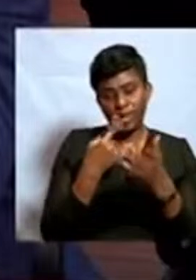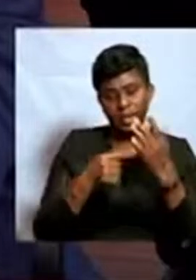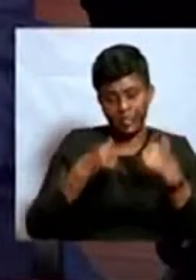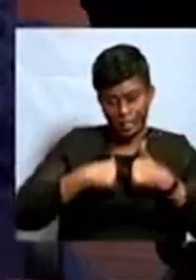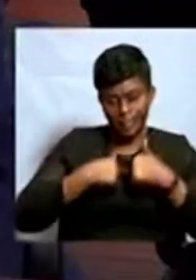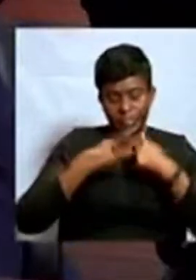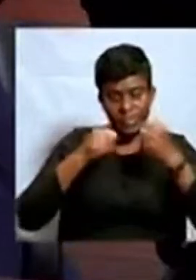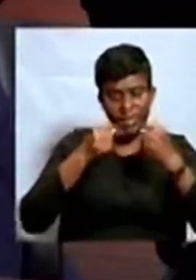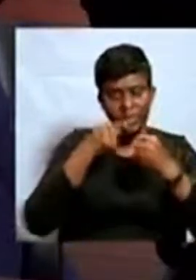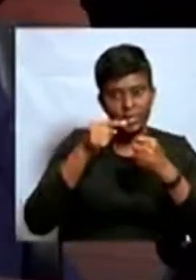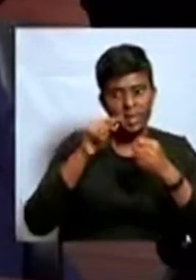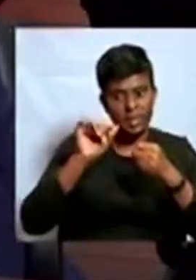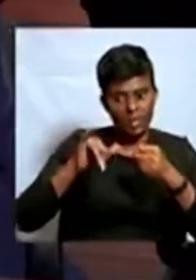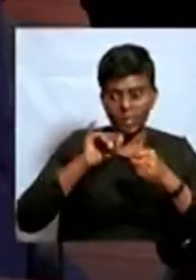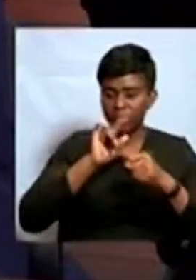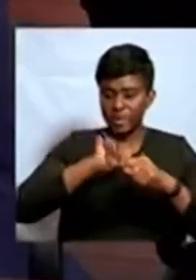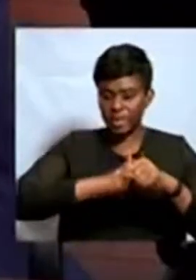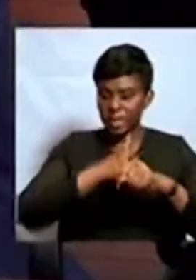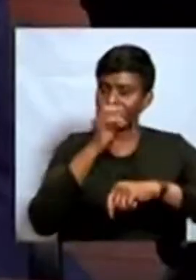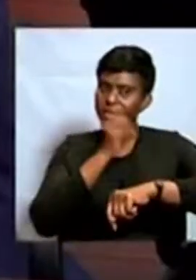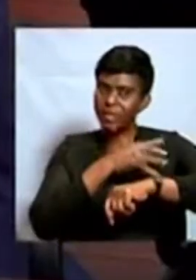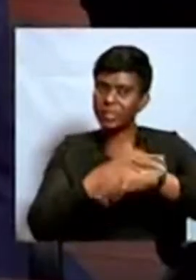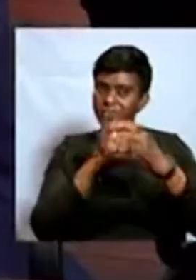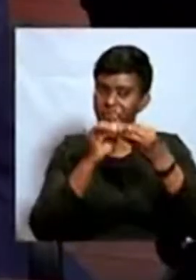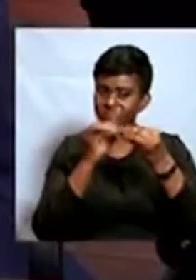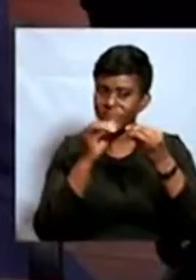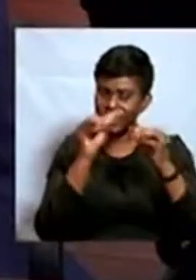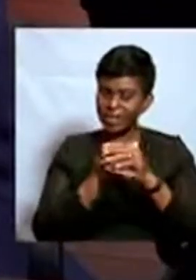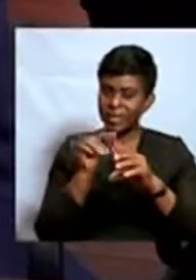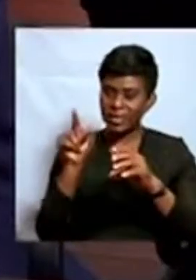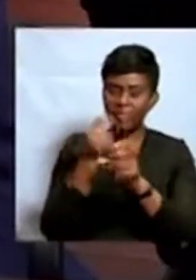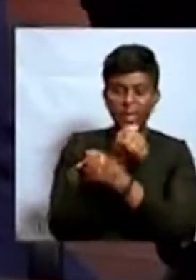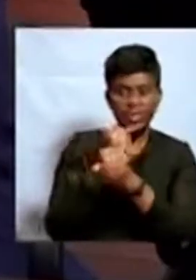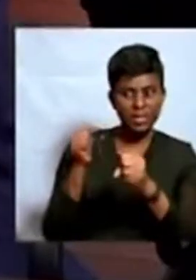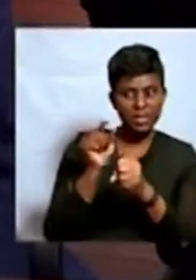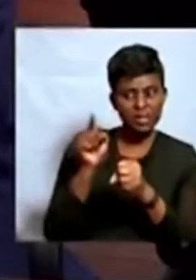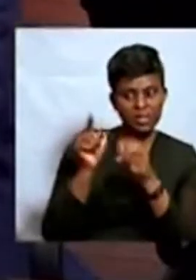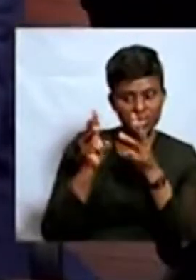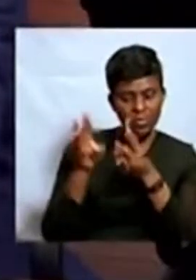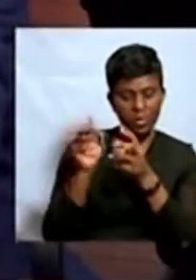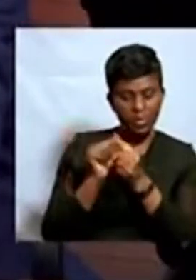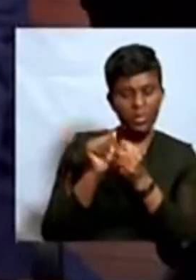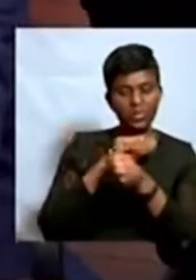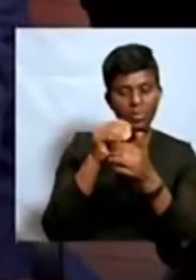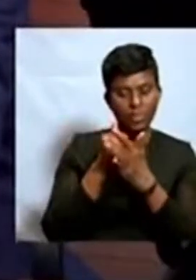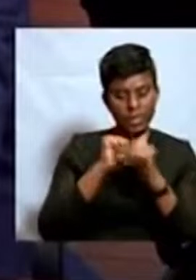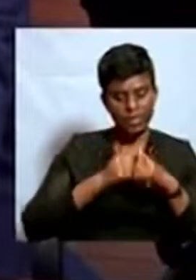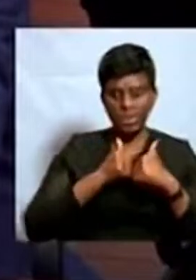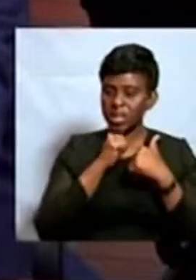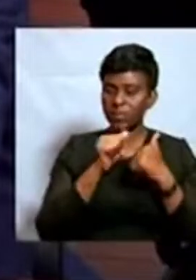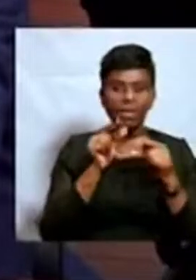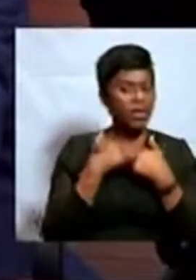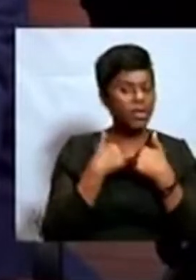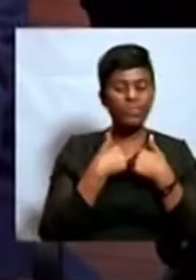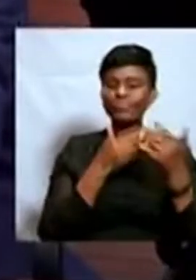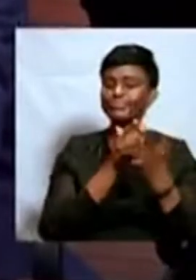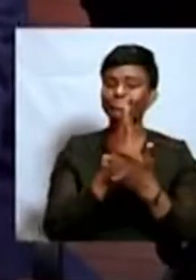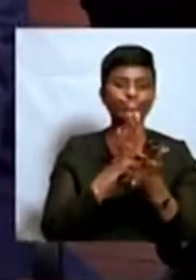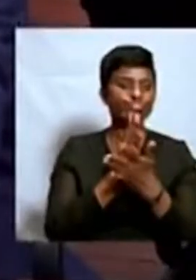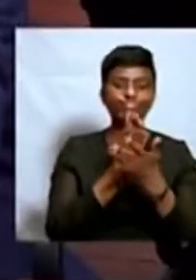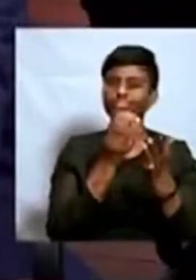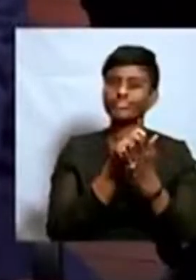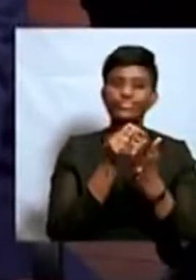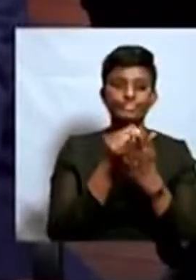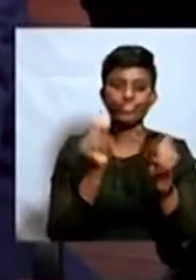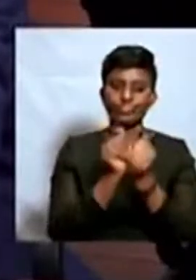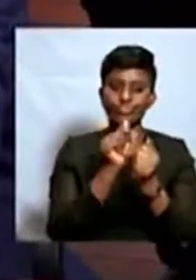that while we are investing more into the safety aspects and all that, we are not getting the right turnover